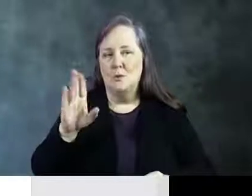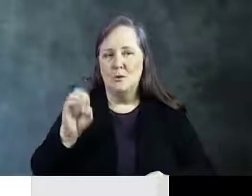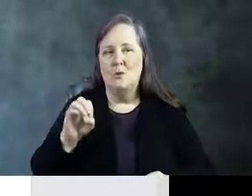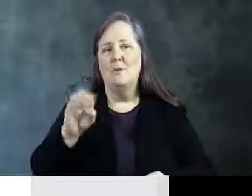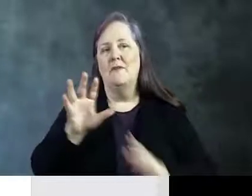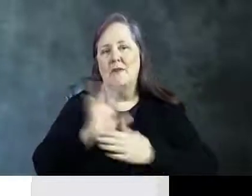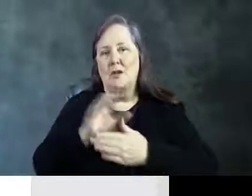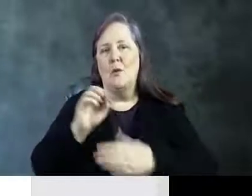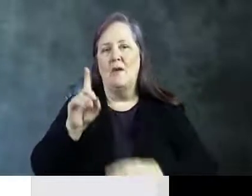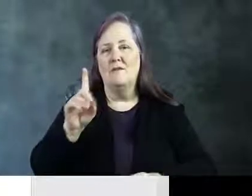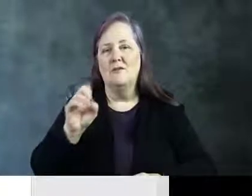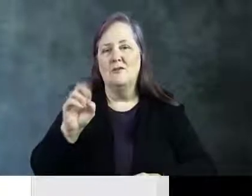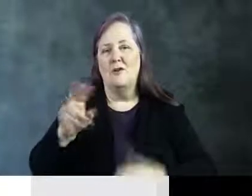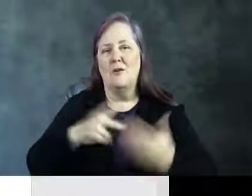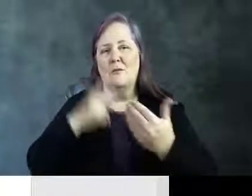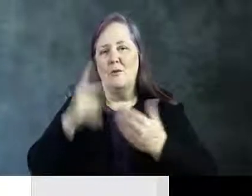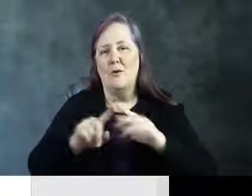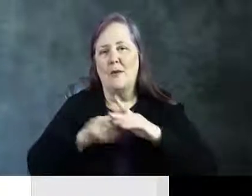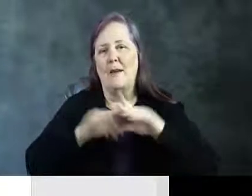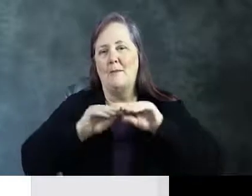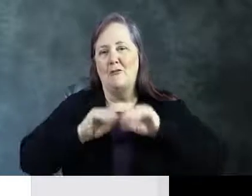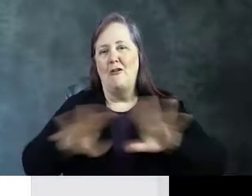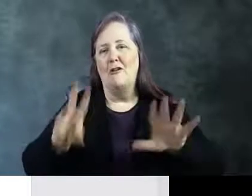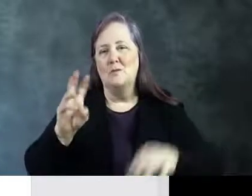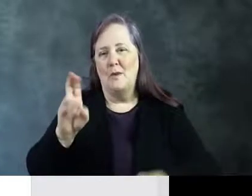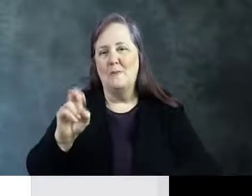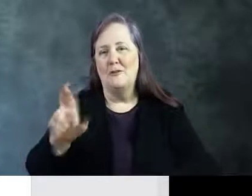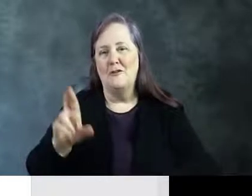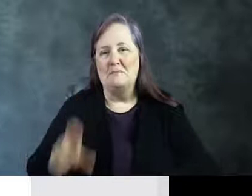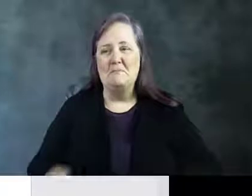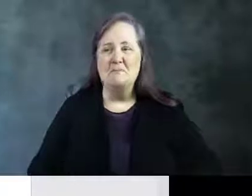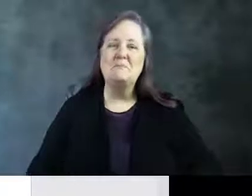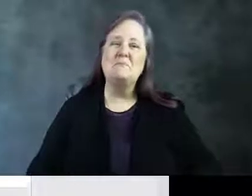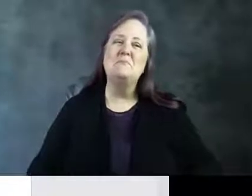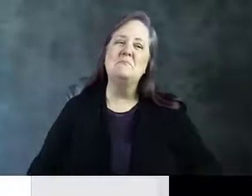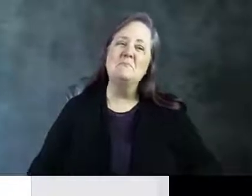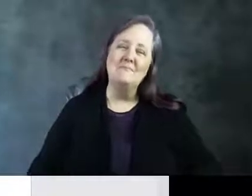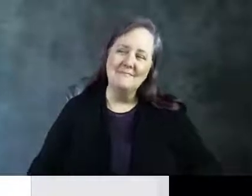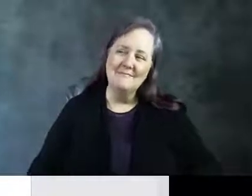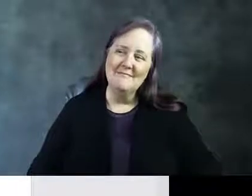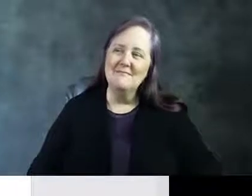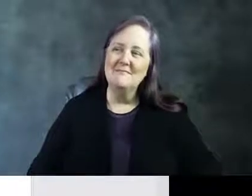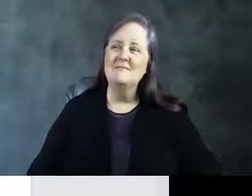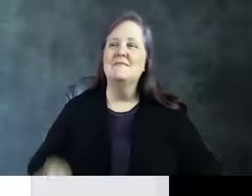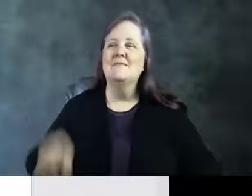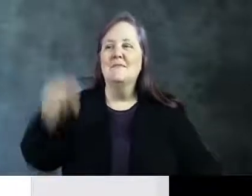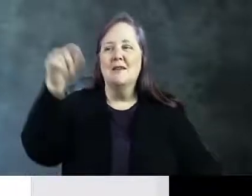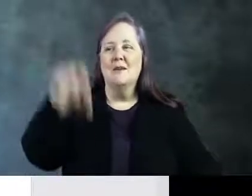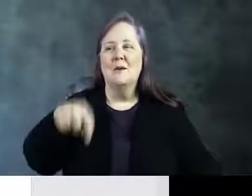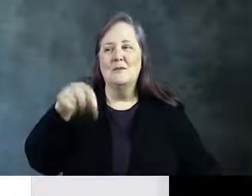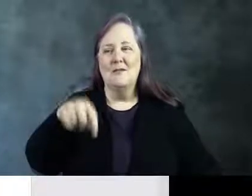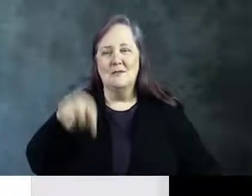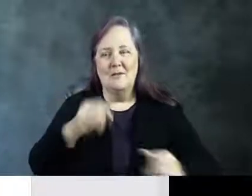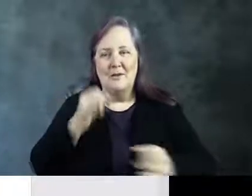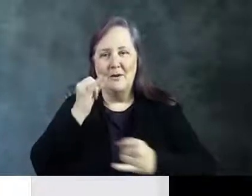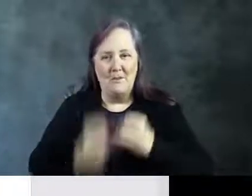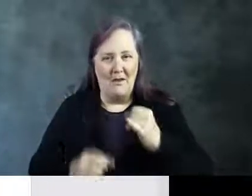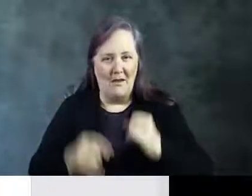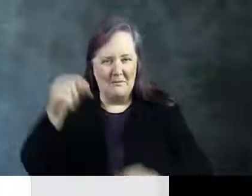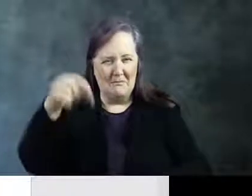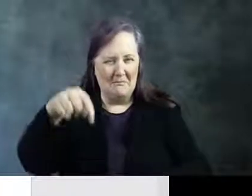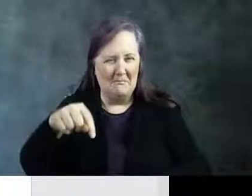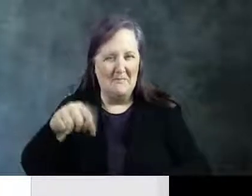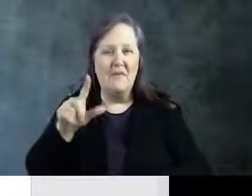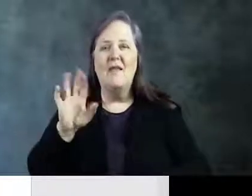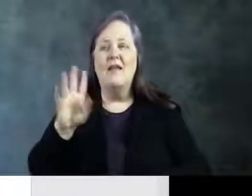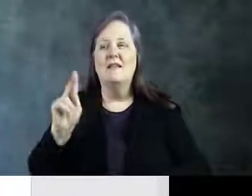program launch webinar. And let's go down here at the very bottom of my document. I have one more link. So this link is to help people